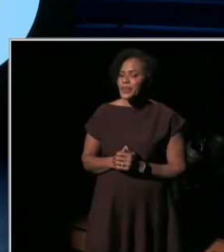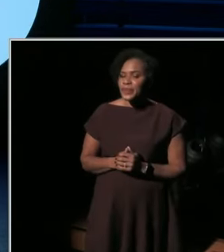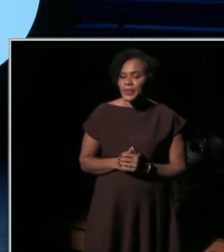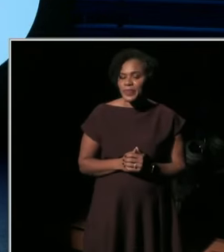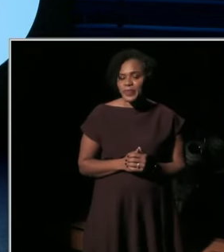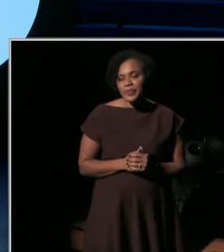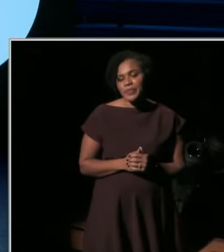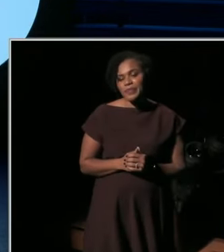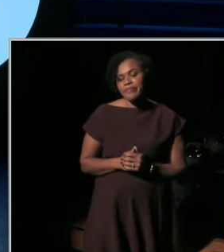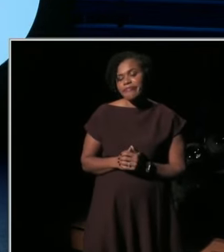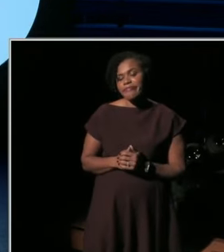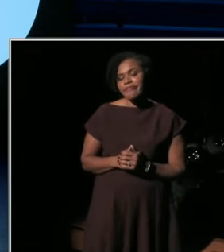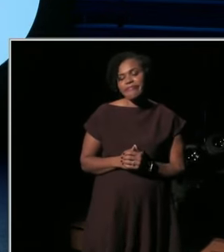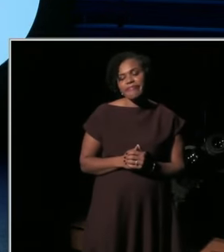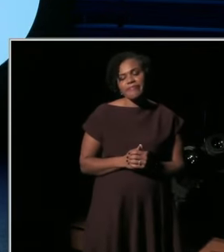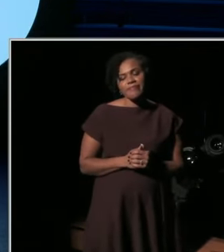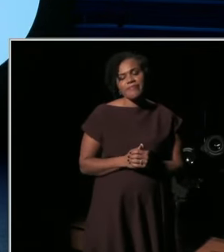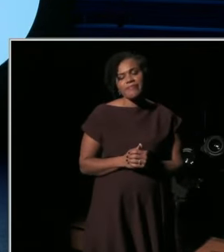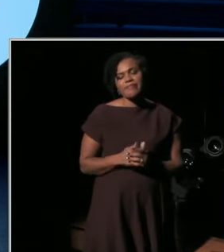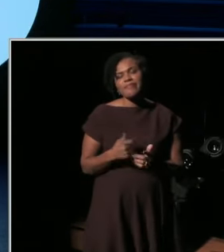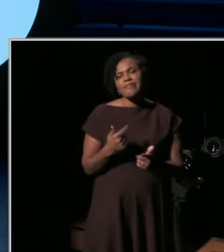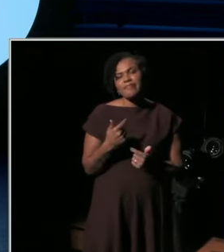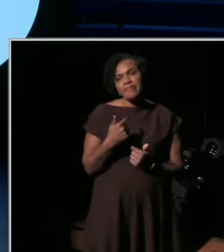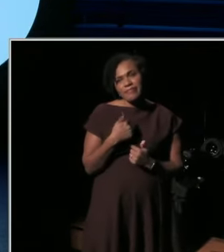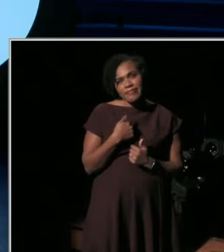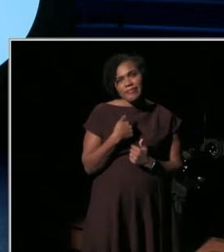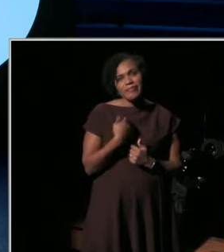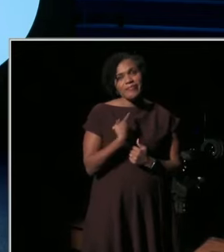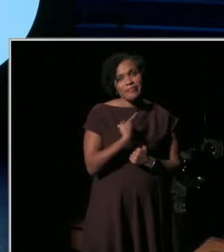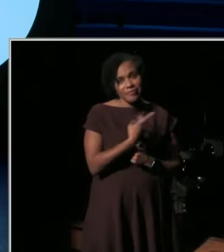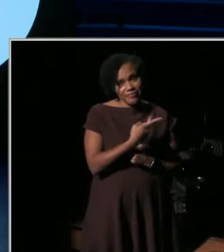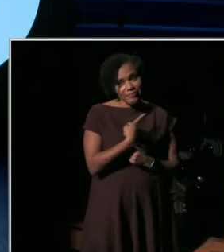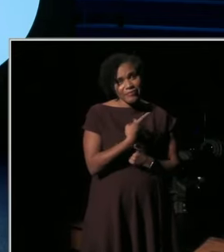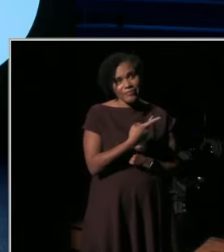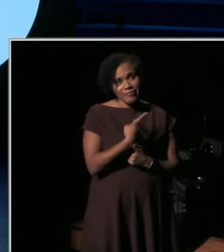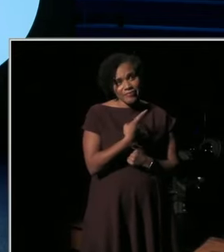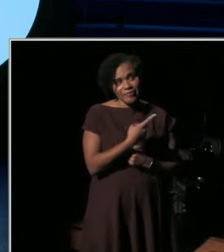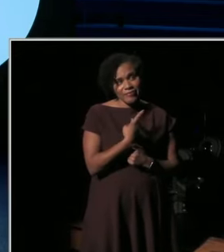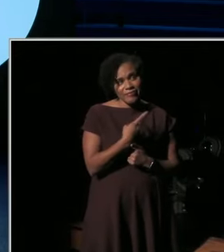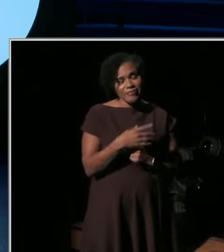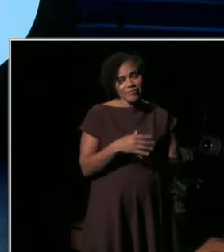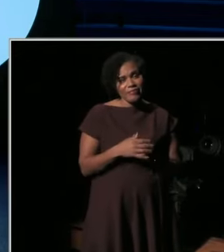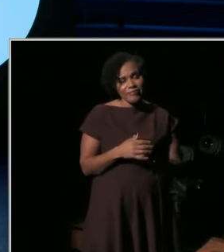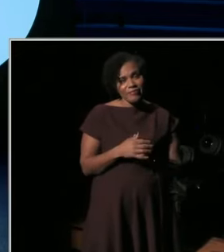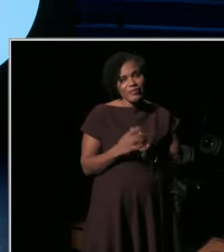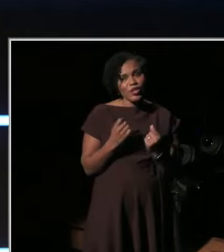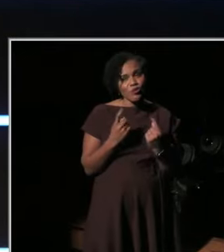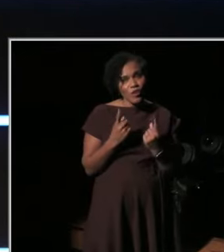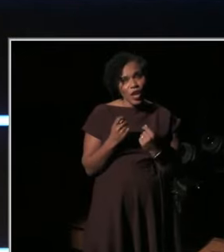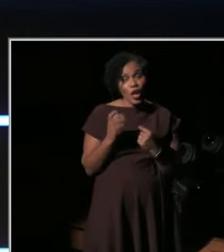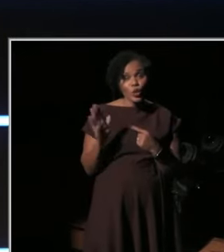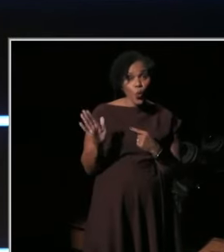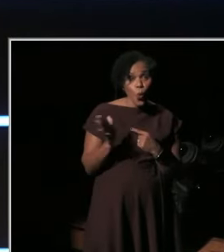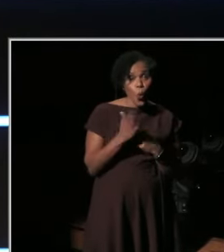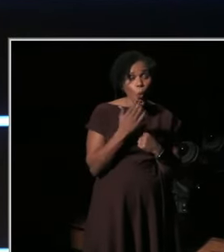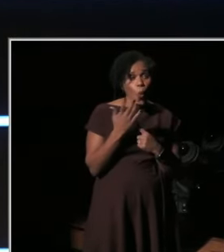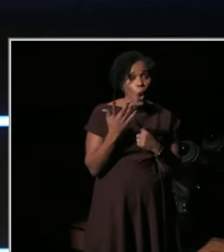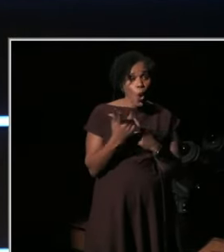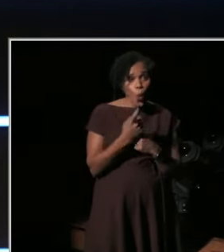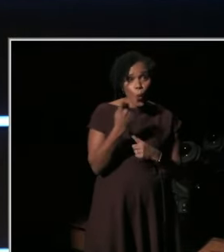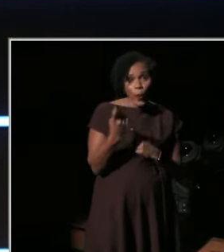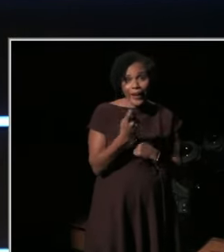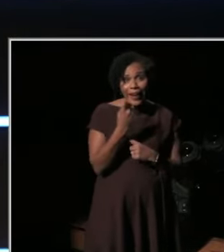Me and AJ have noticed that all the winners are sat at